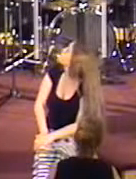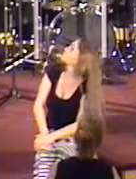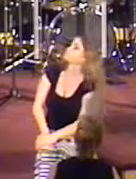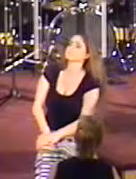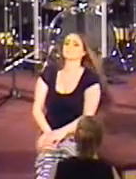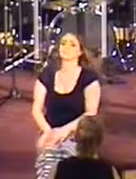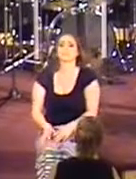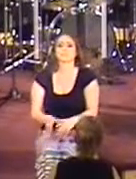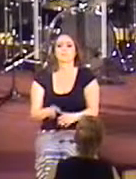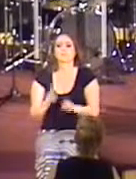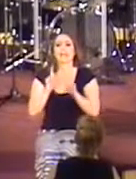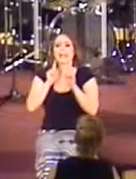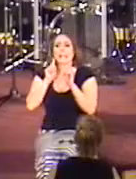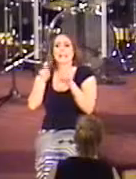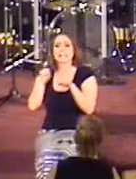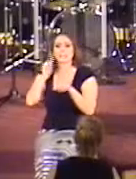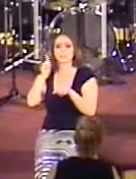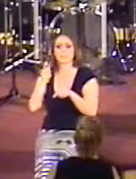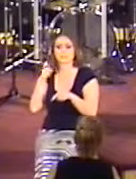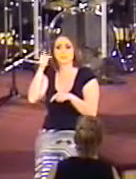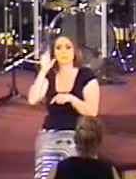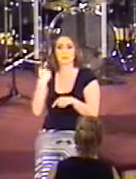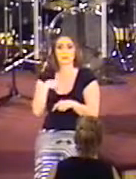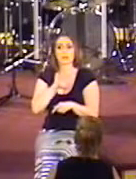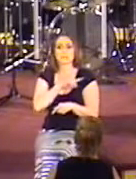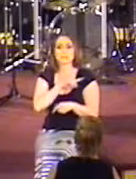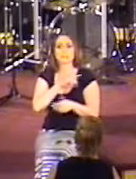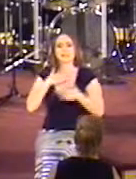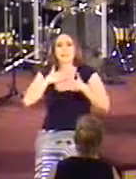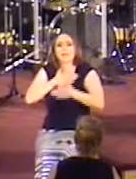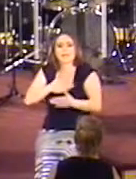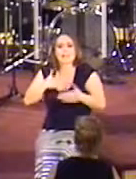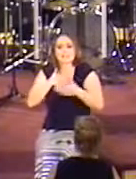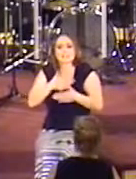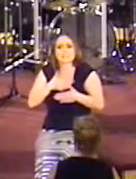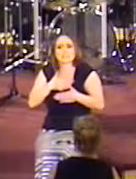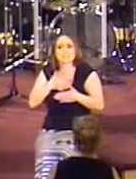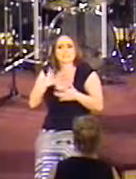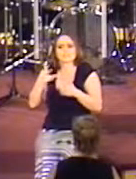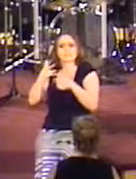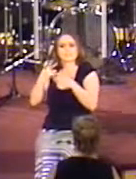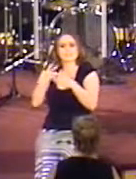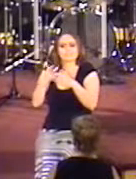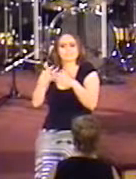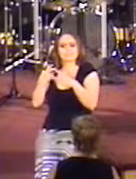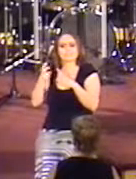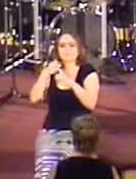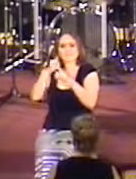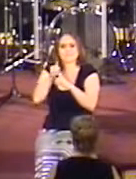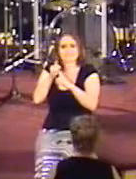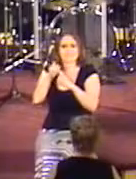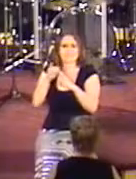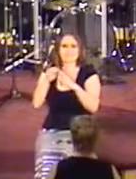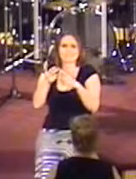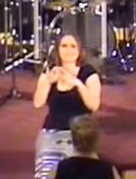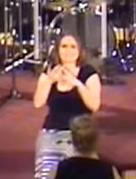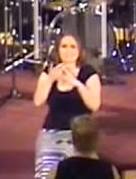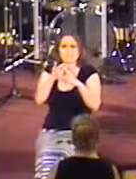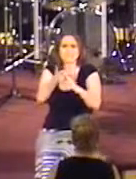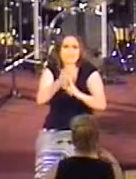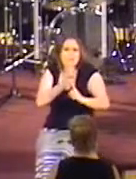He answers the question for us. Isn't it the pleasure that pulls you into conflict and into quarrels?